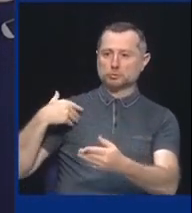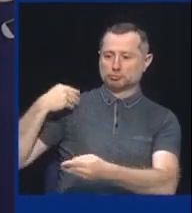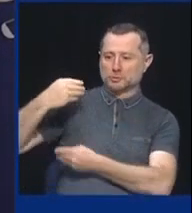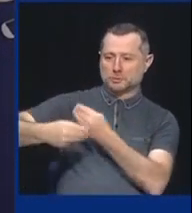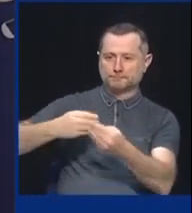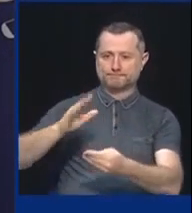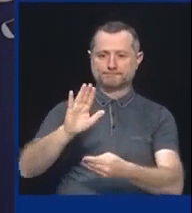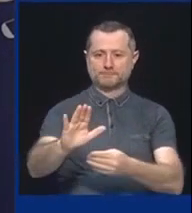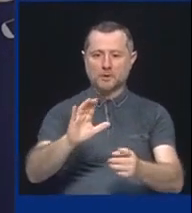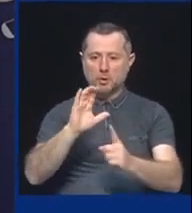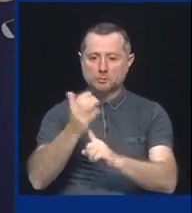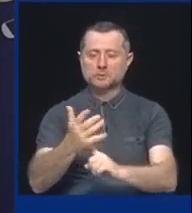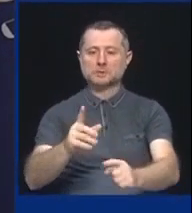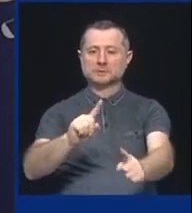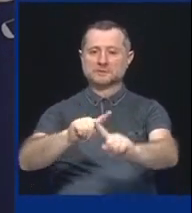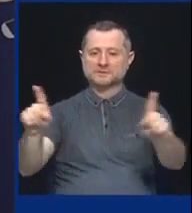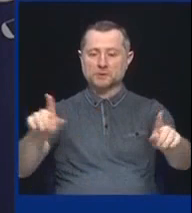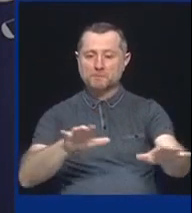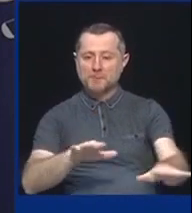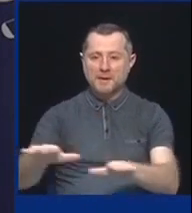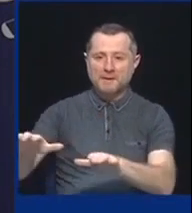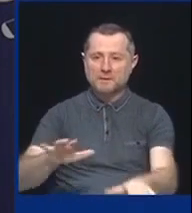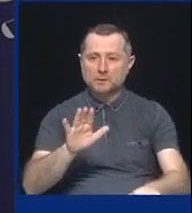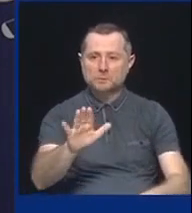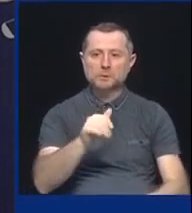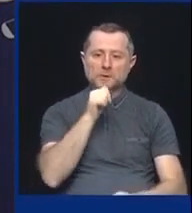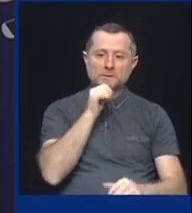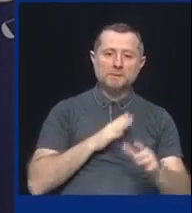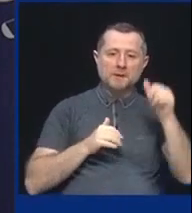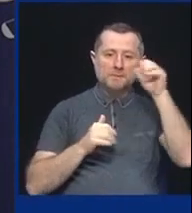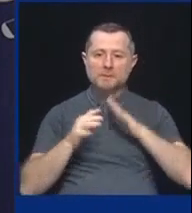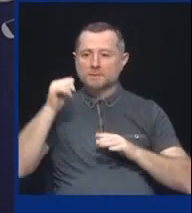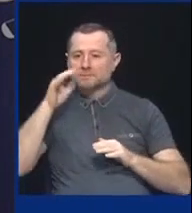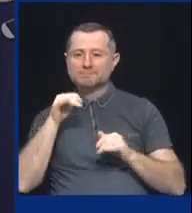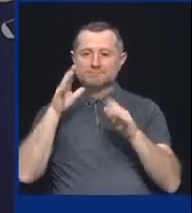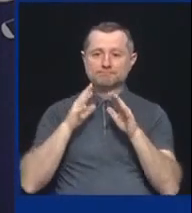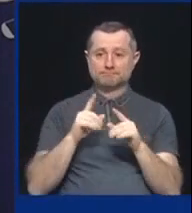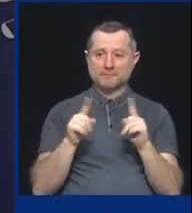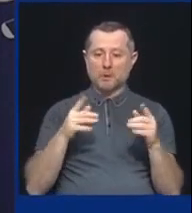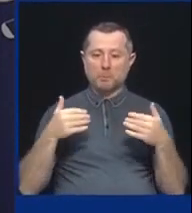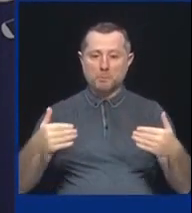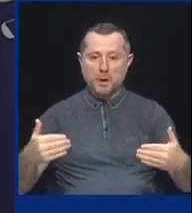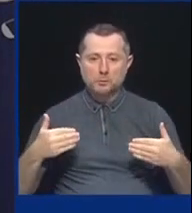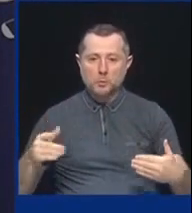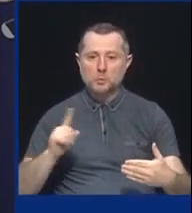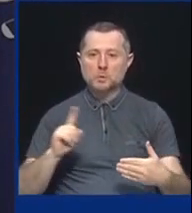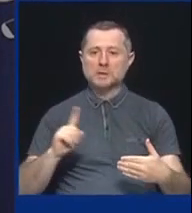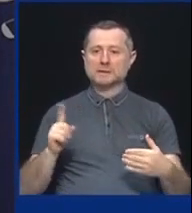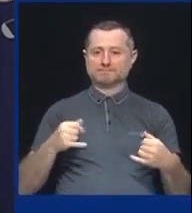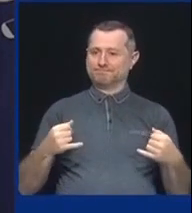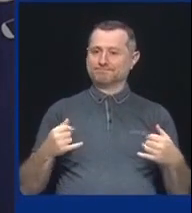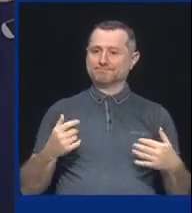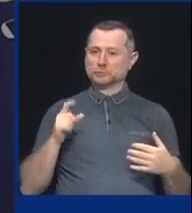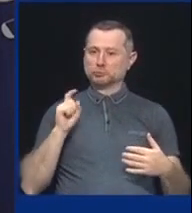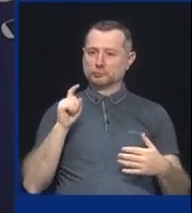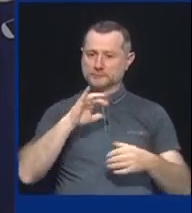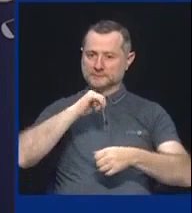differences, on setting higher standards, and finding reasonable